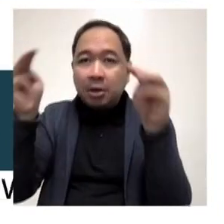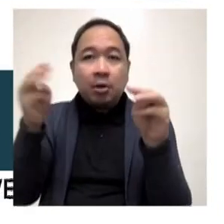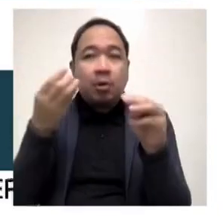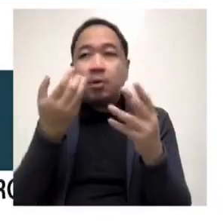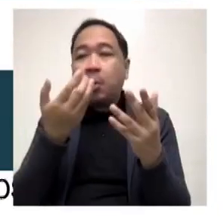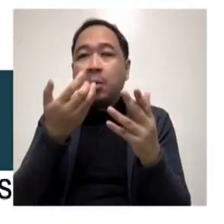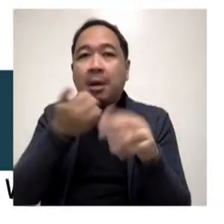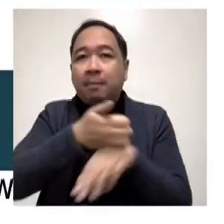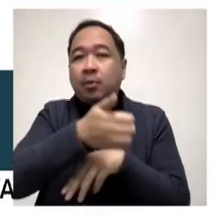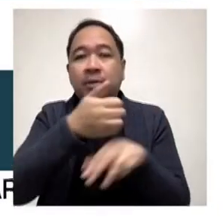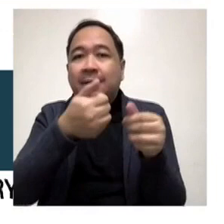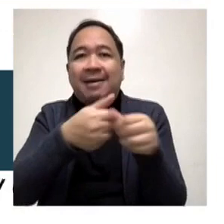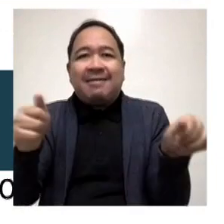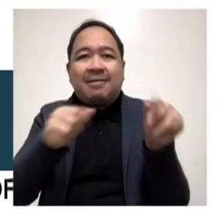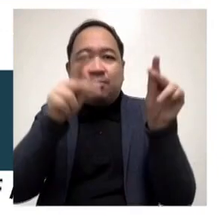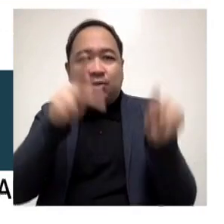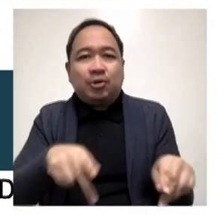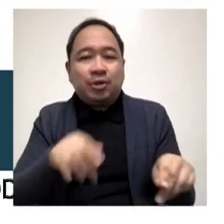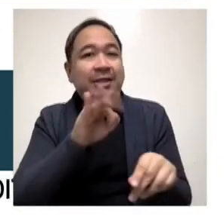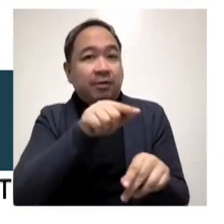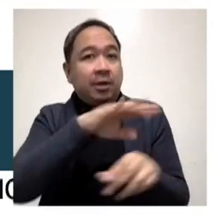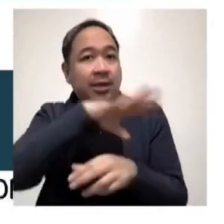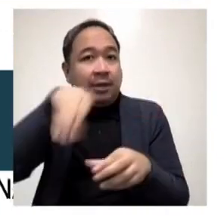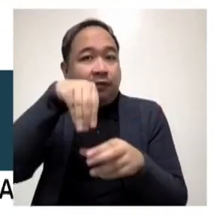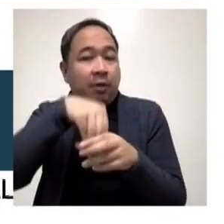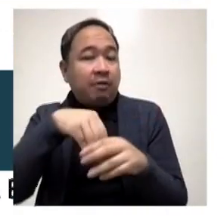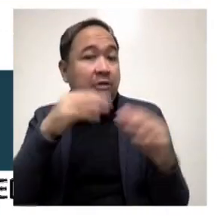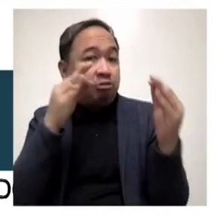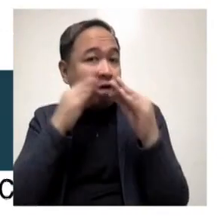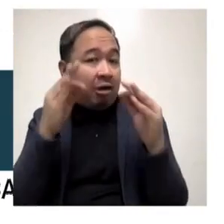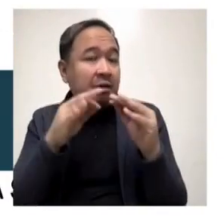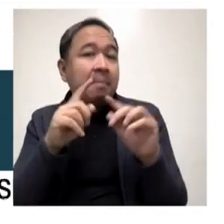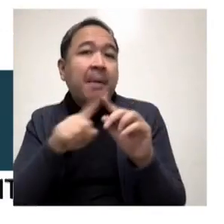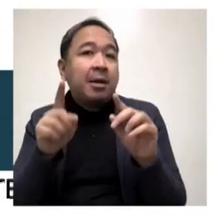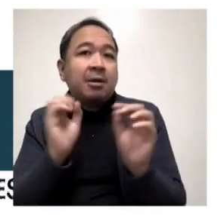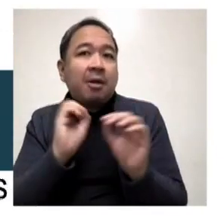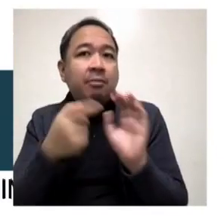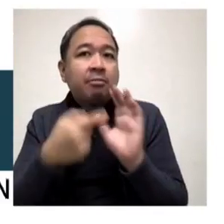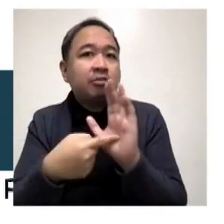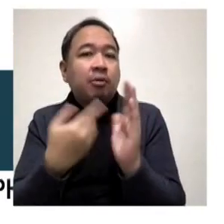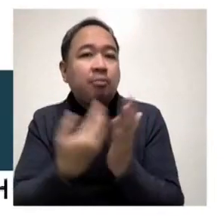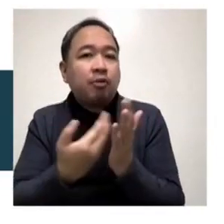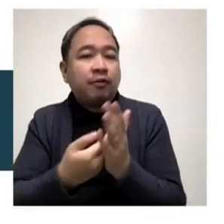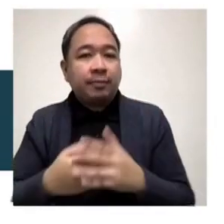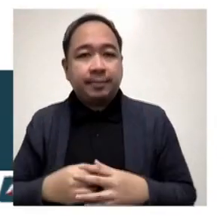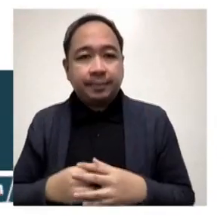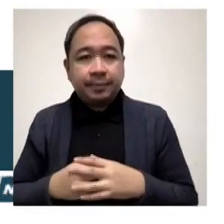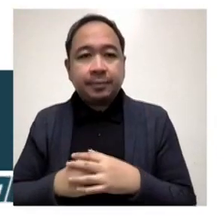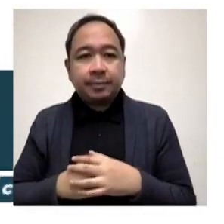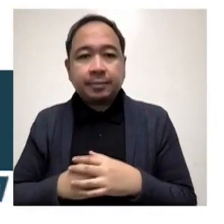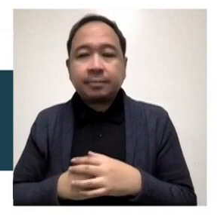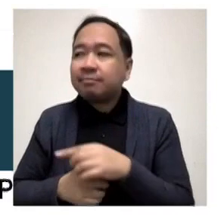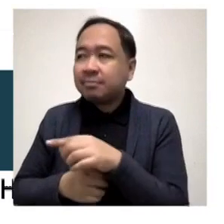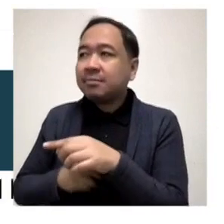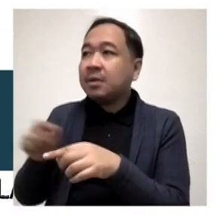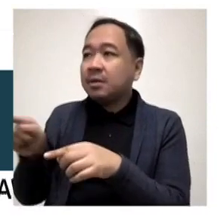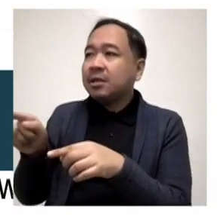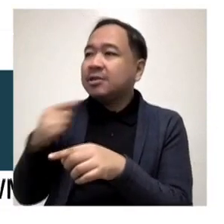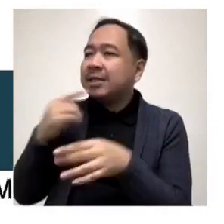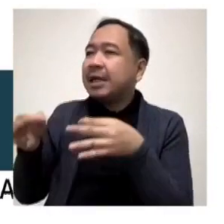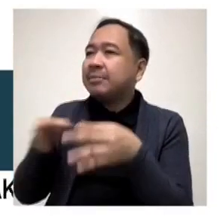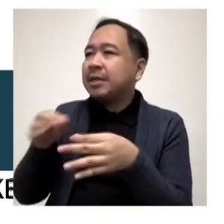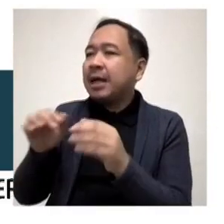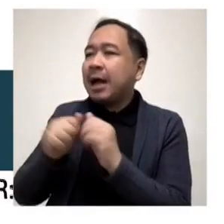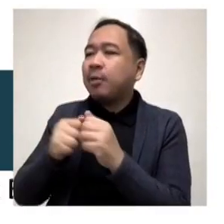of being involved in drugs if there is no proof to this. There's another issue that we want to talk to you about, and that's the use of the